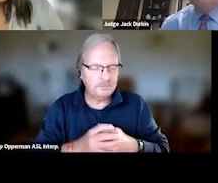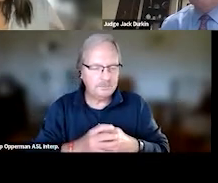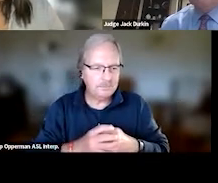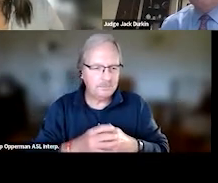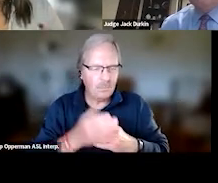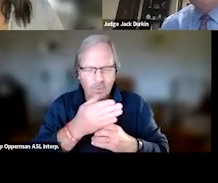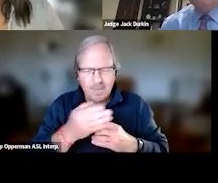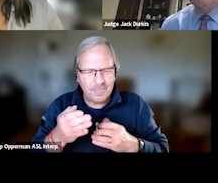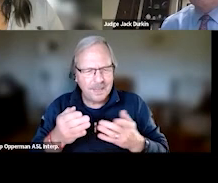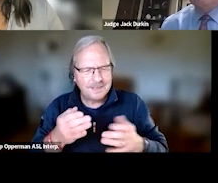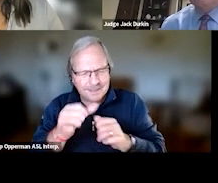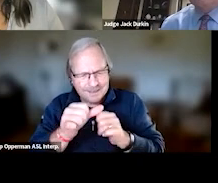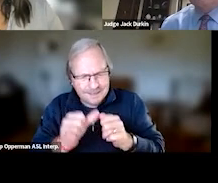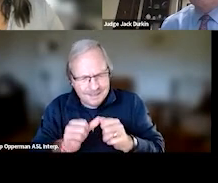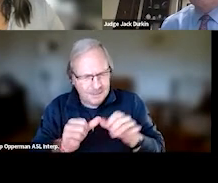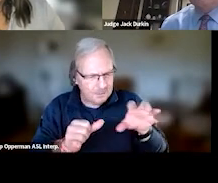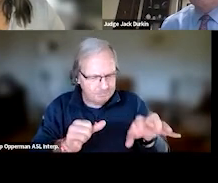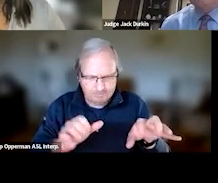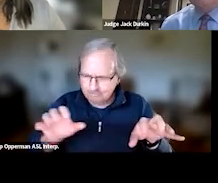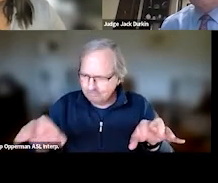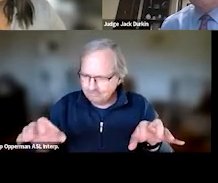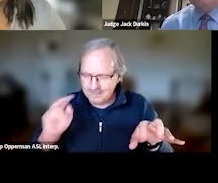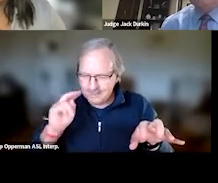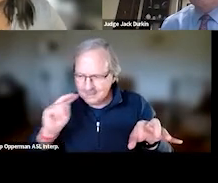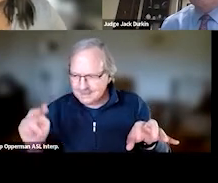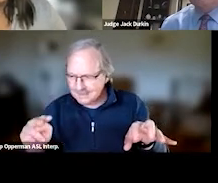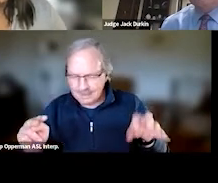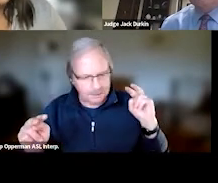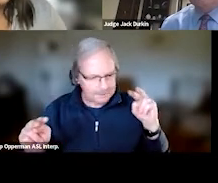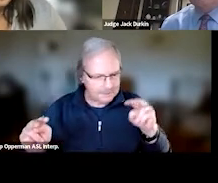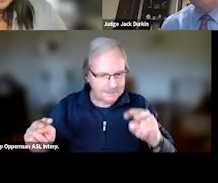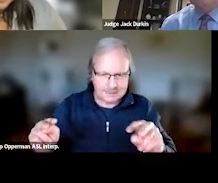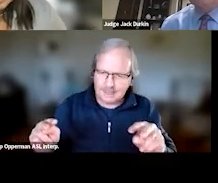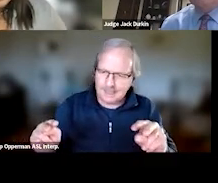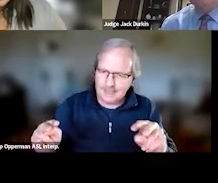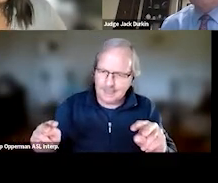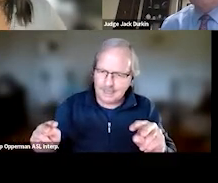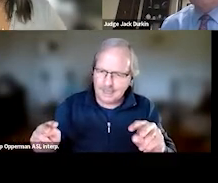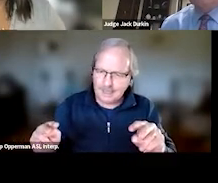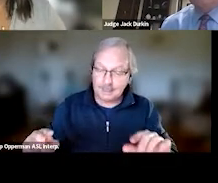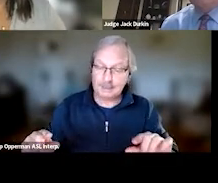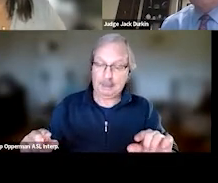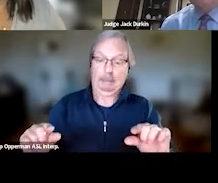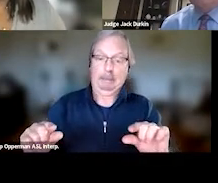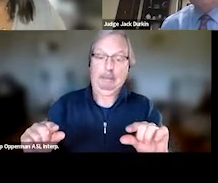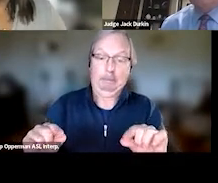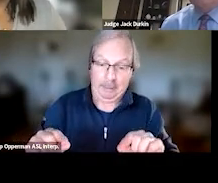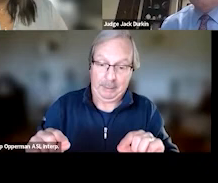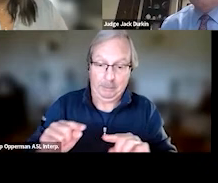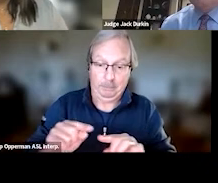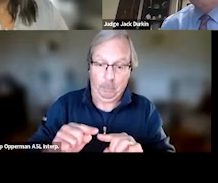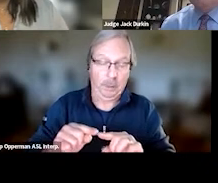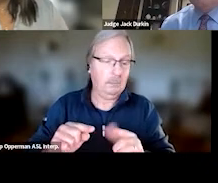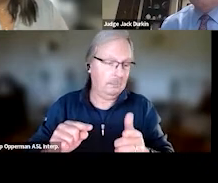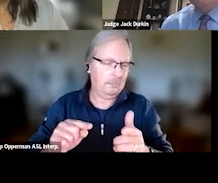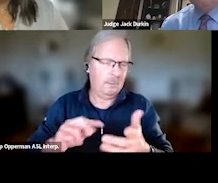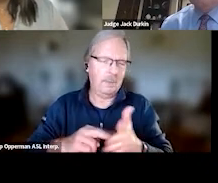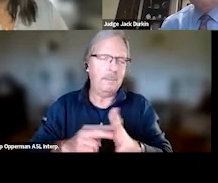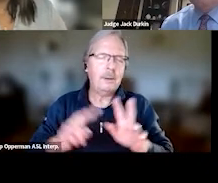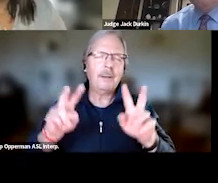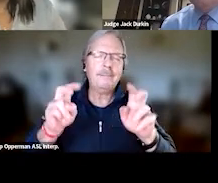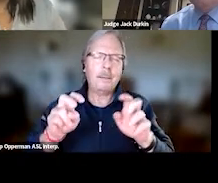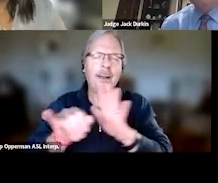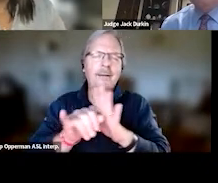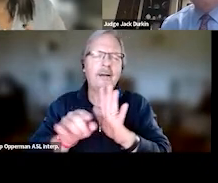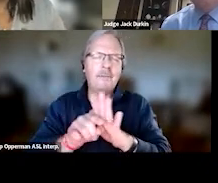that each entity is seeing as a pinch point if you don't already have a topic identified. But it really